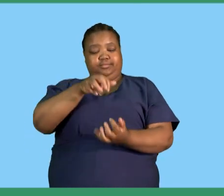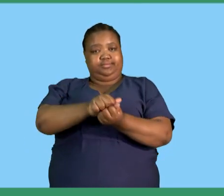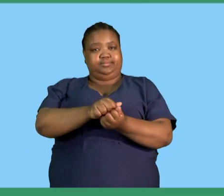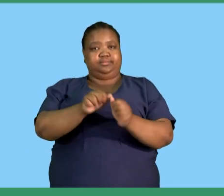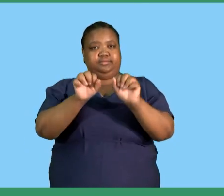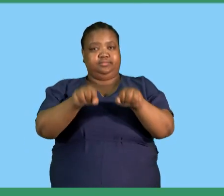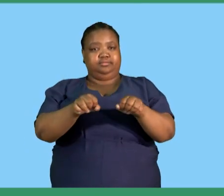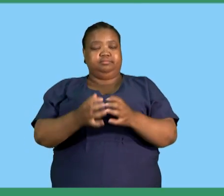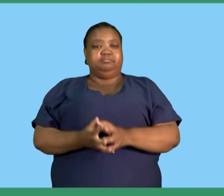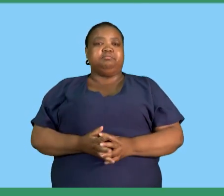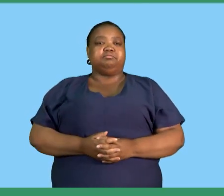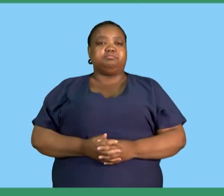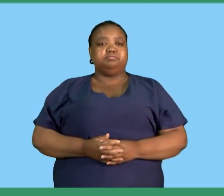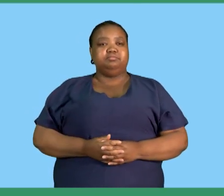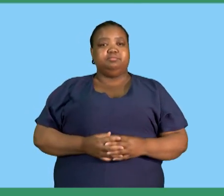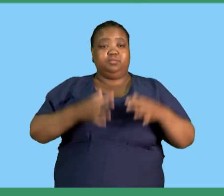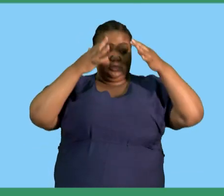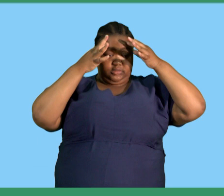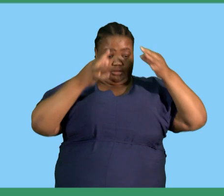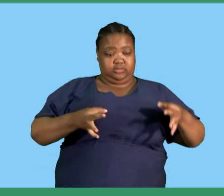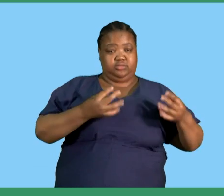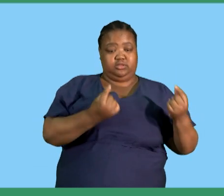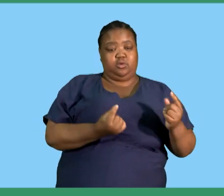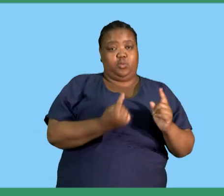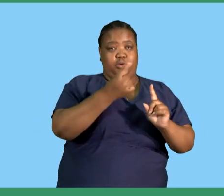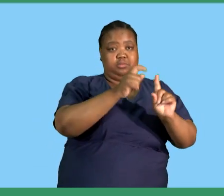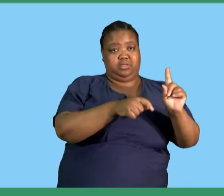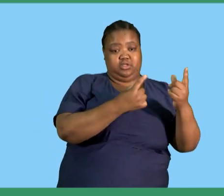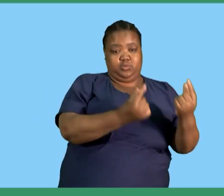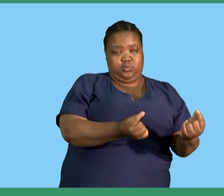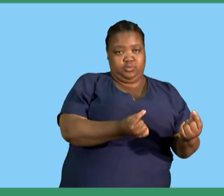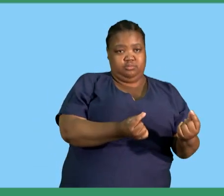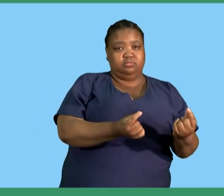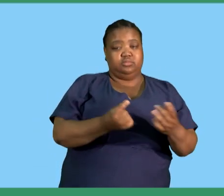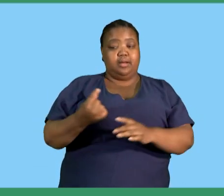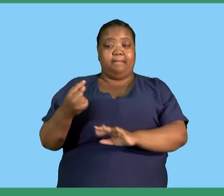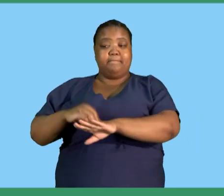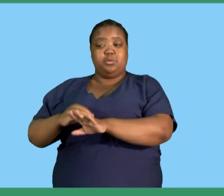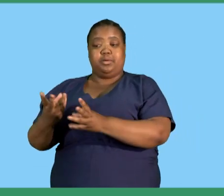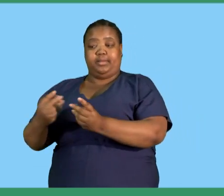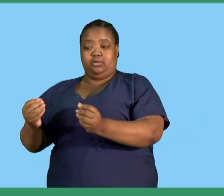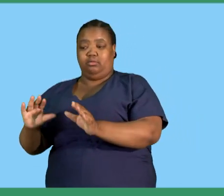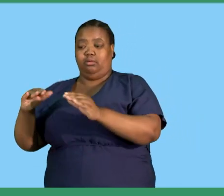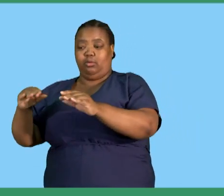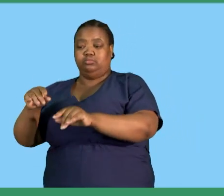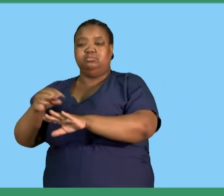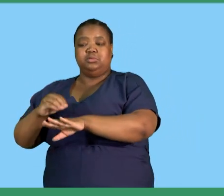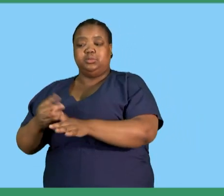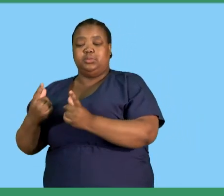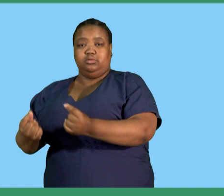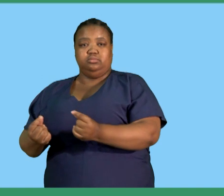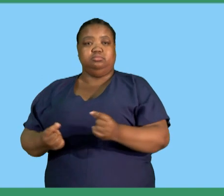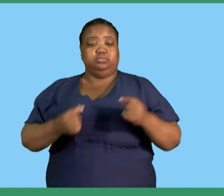summary, this is just summarizing what I just said now. Decision making, it's done by one person, don't forget that, but problem solving, it's done by a